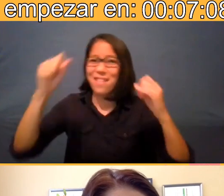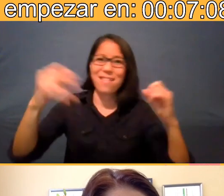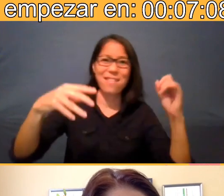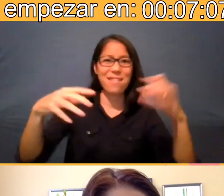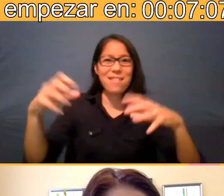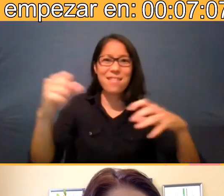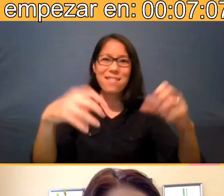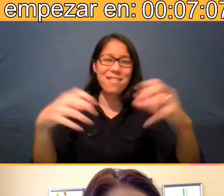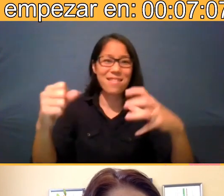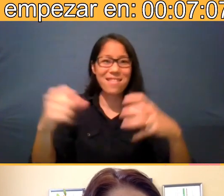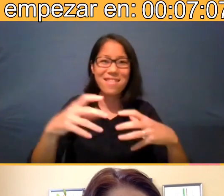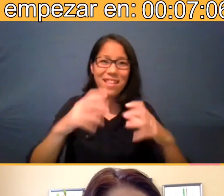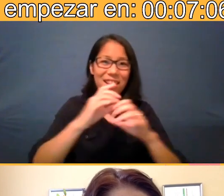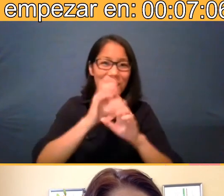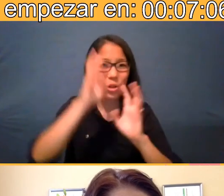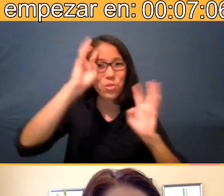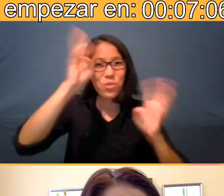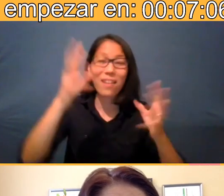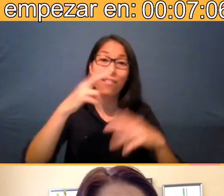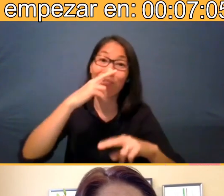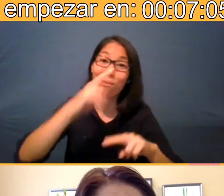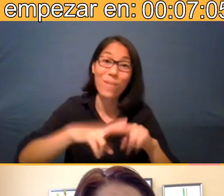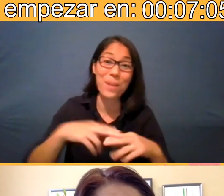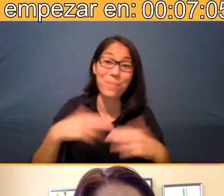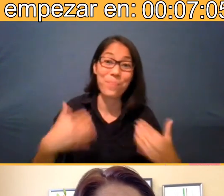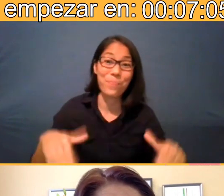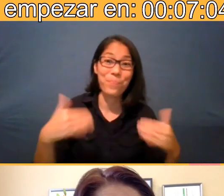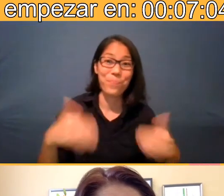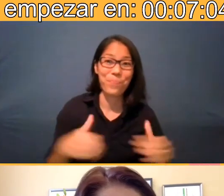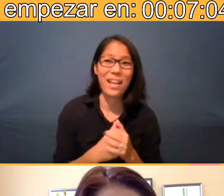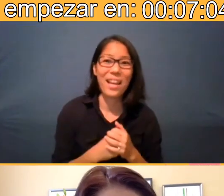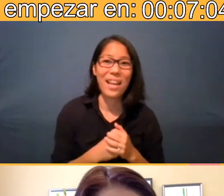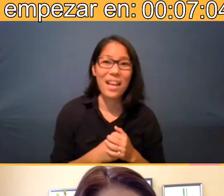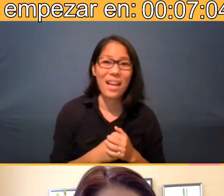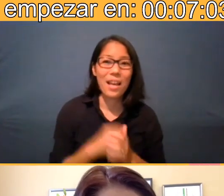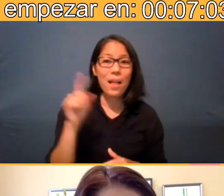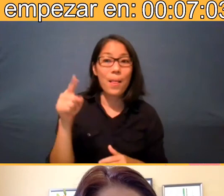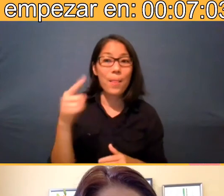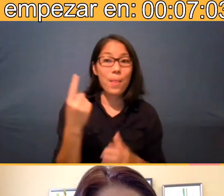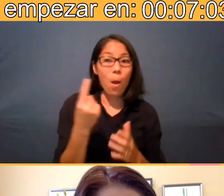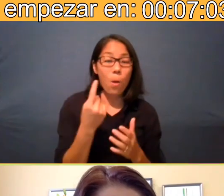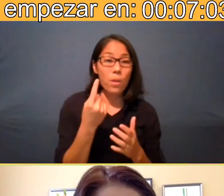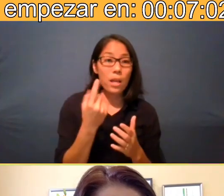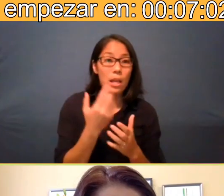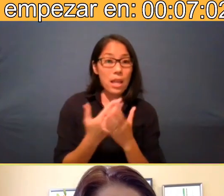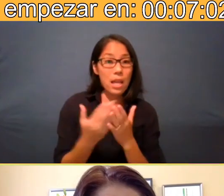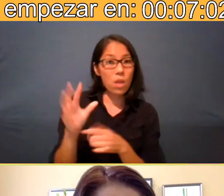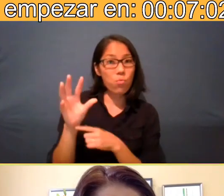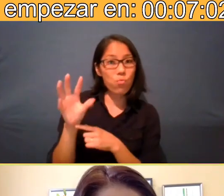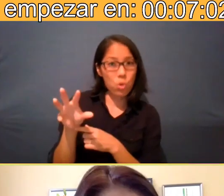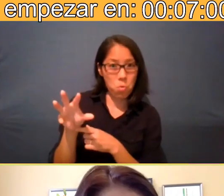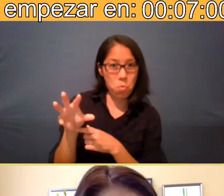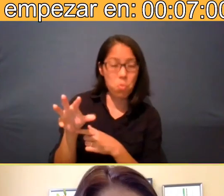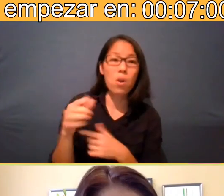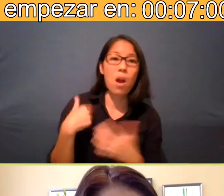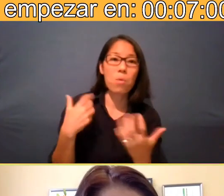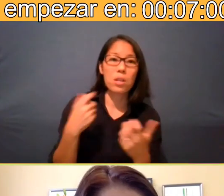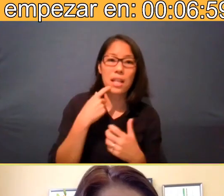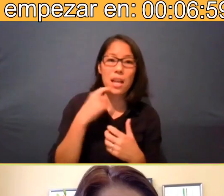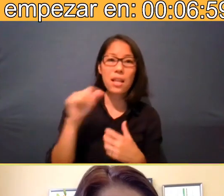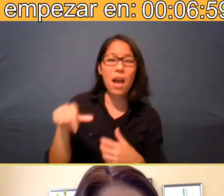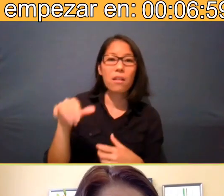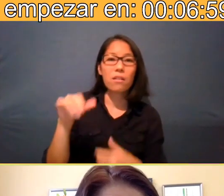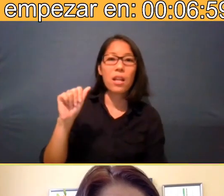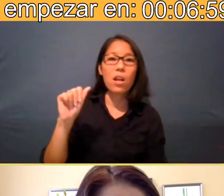so fun. It showed. The only thing that's recorded, I wanted to say, is the archival